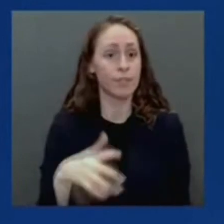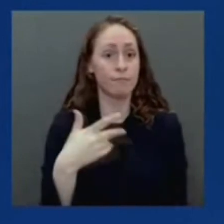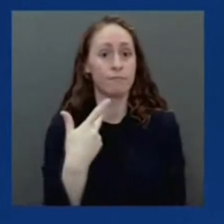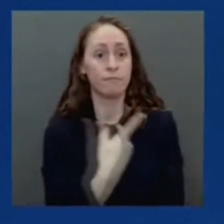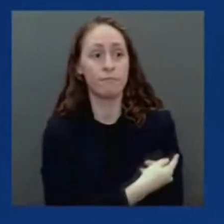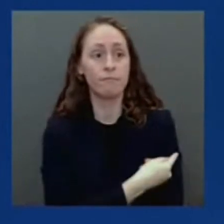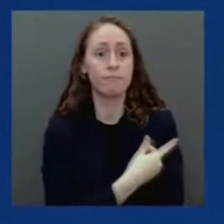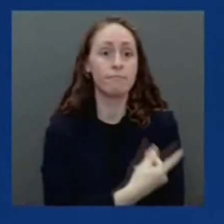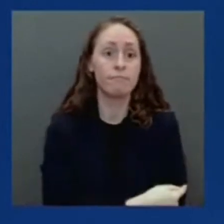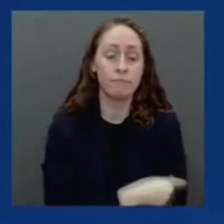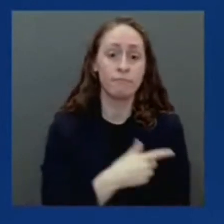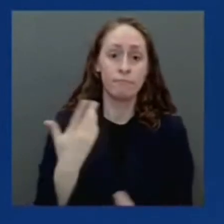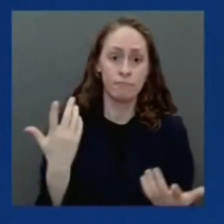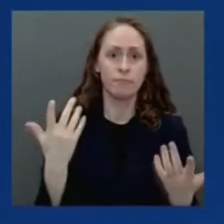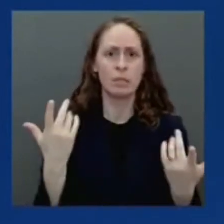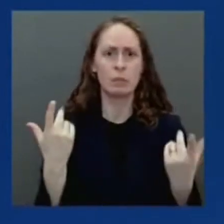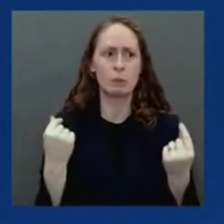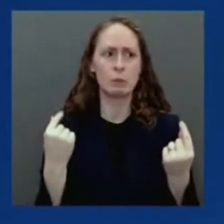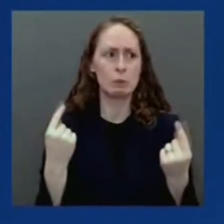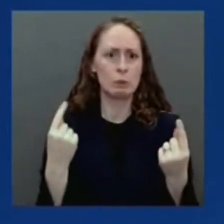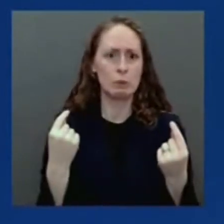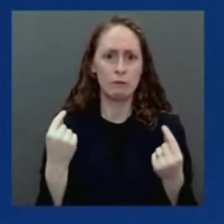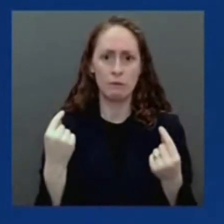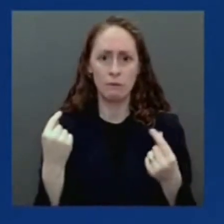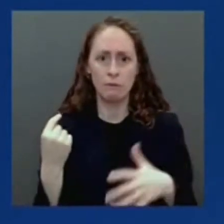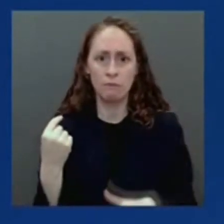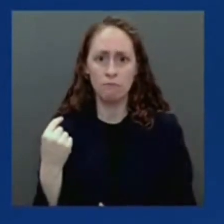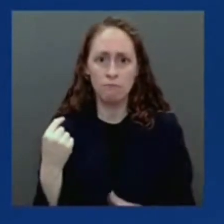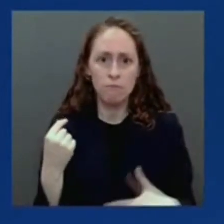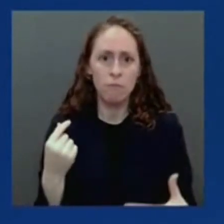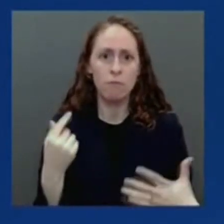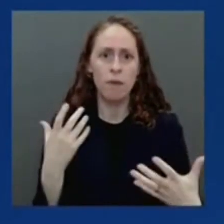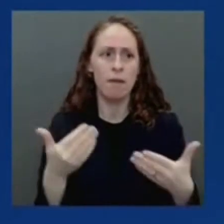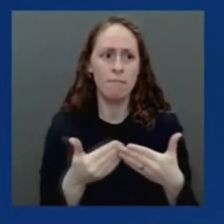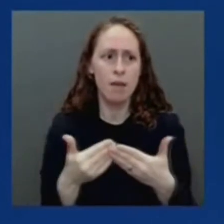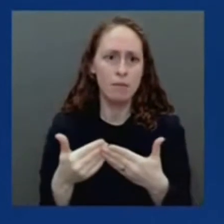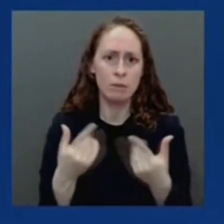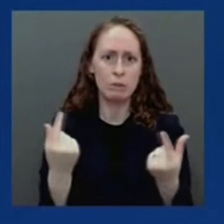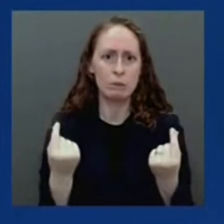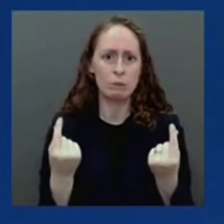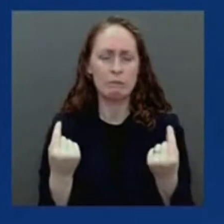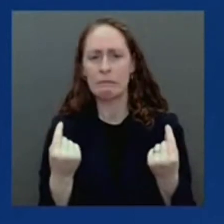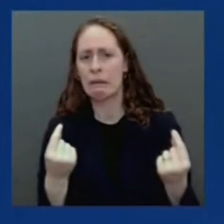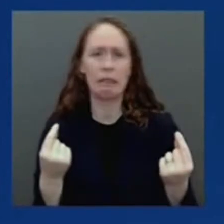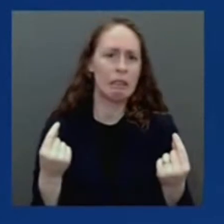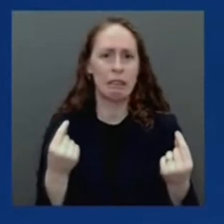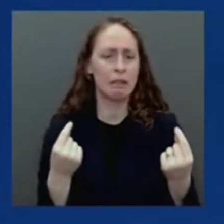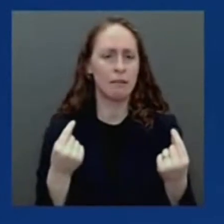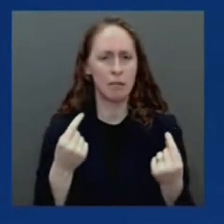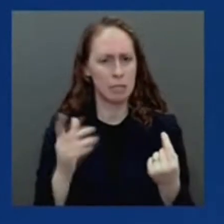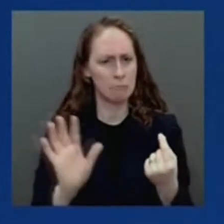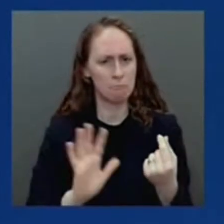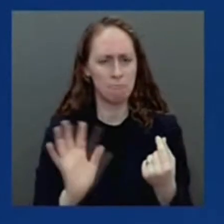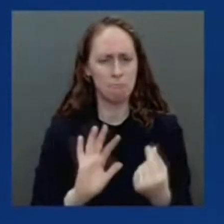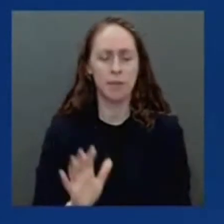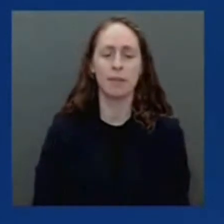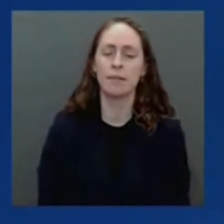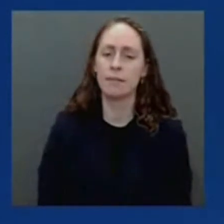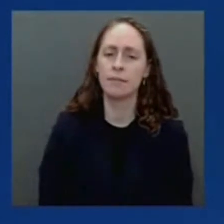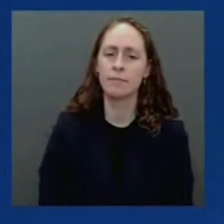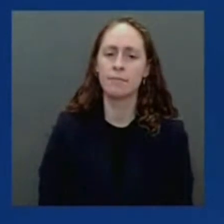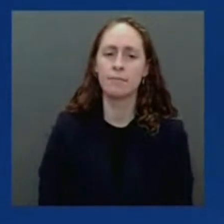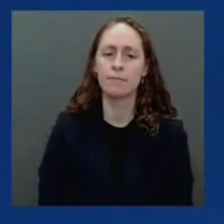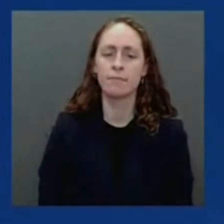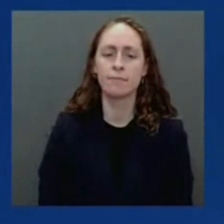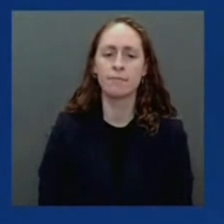fertility? The data are clear. Next slide. I will show a couple of representative studies. This